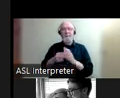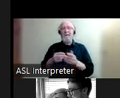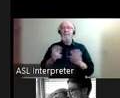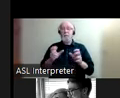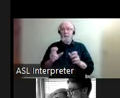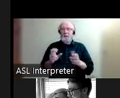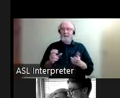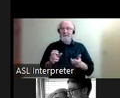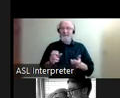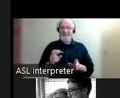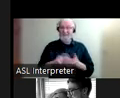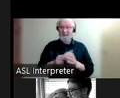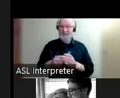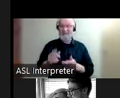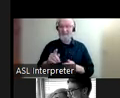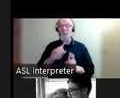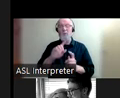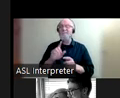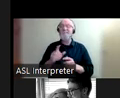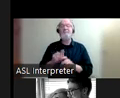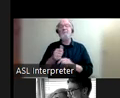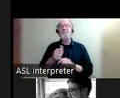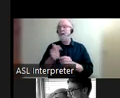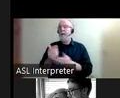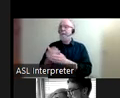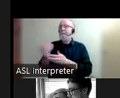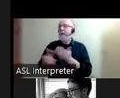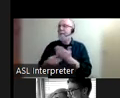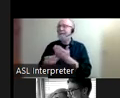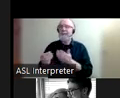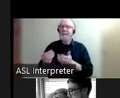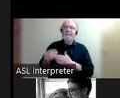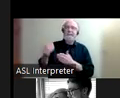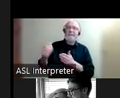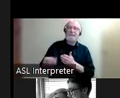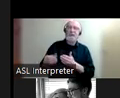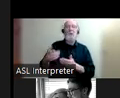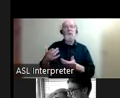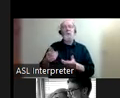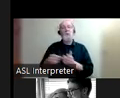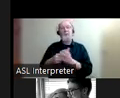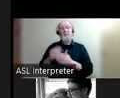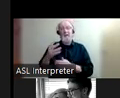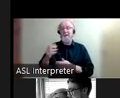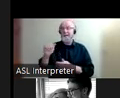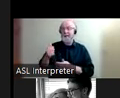grocery lineup and pay $5 or $10 for a magazine. You can get